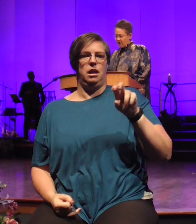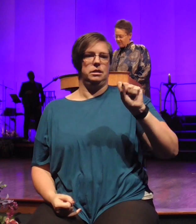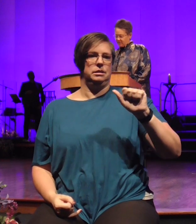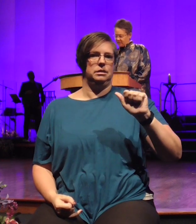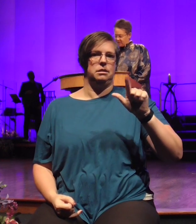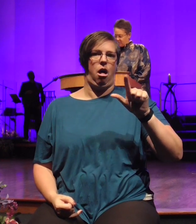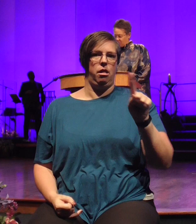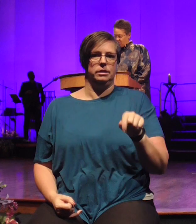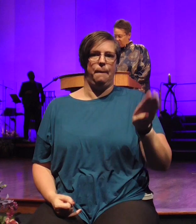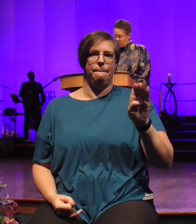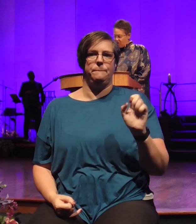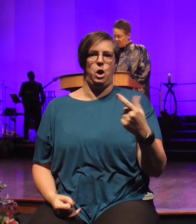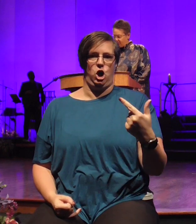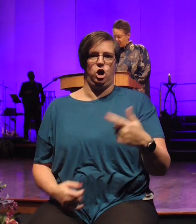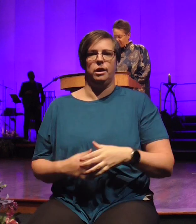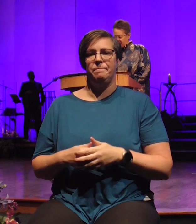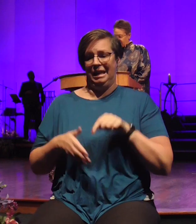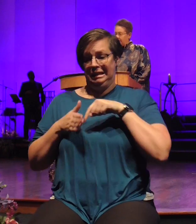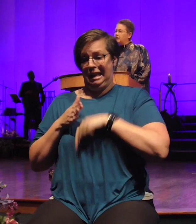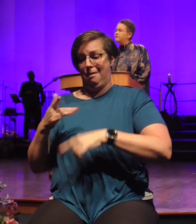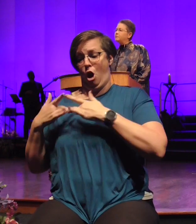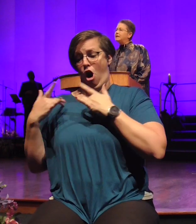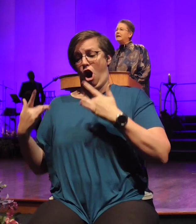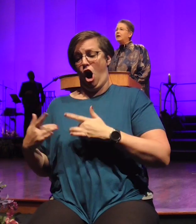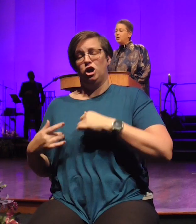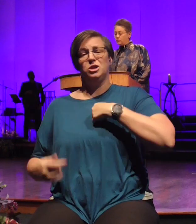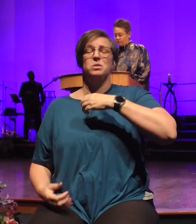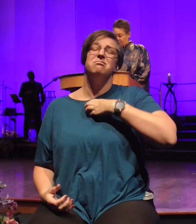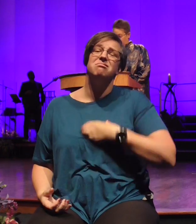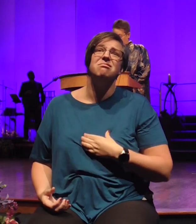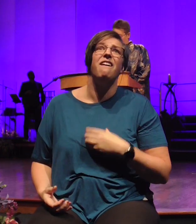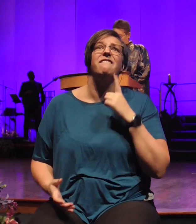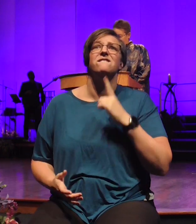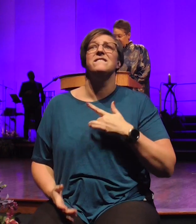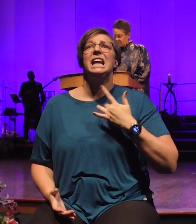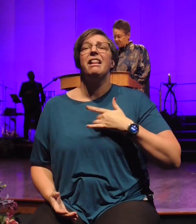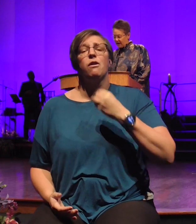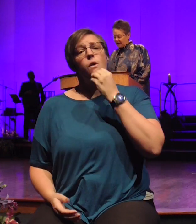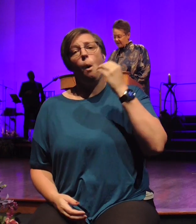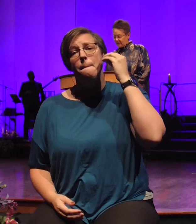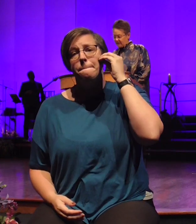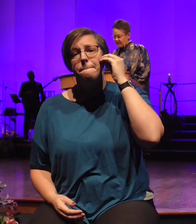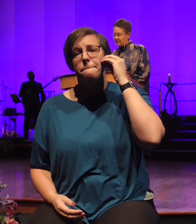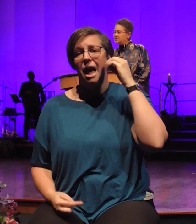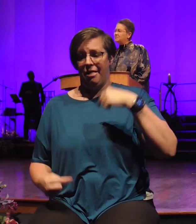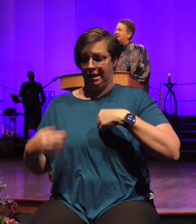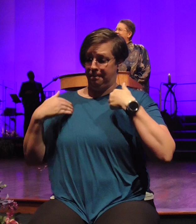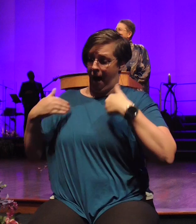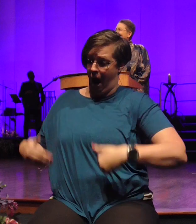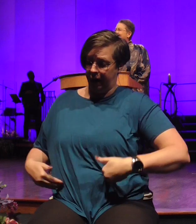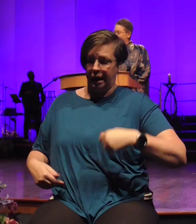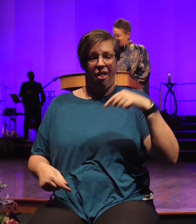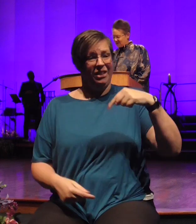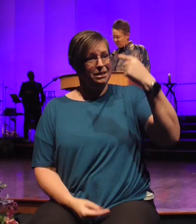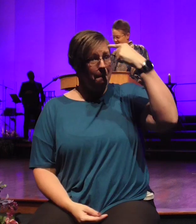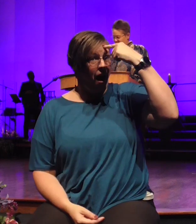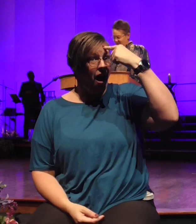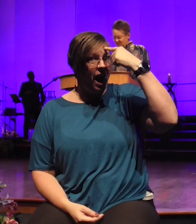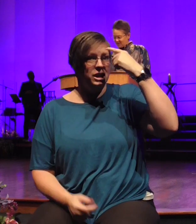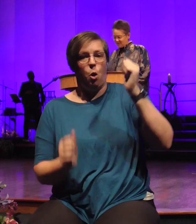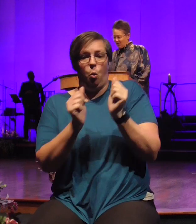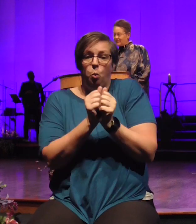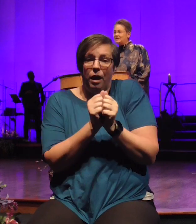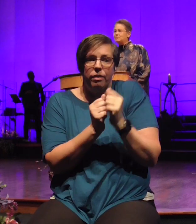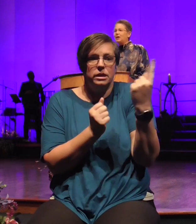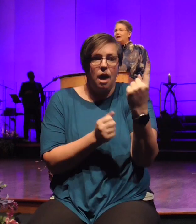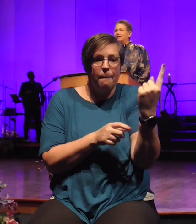in our hearts, we all long for a feeling of being at home in this body, in this mind, with someone